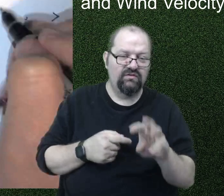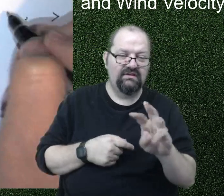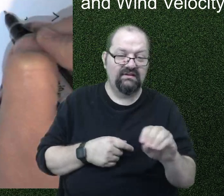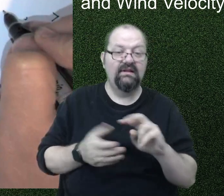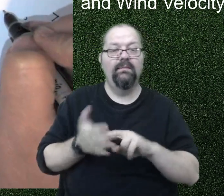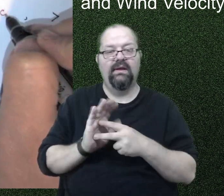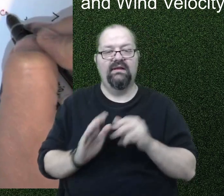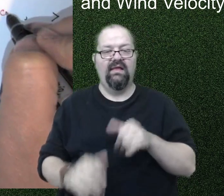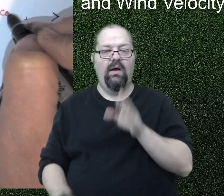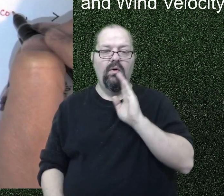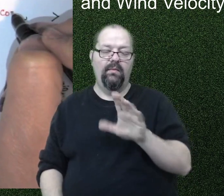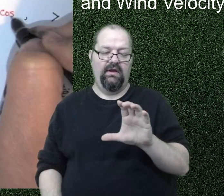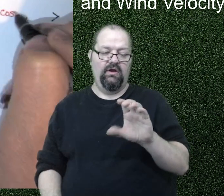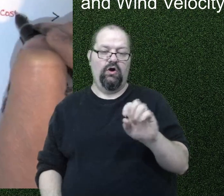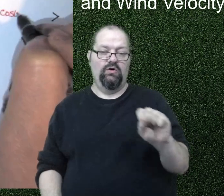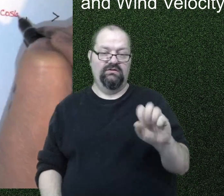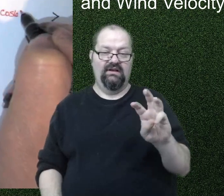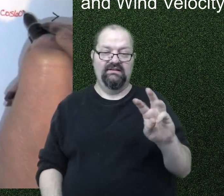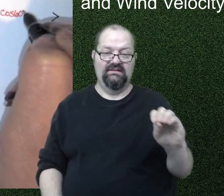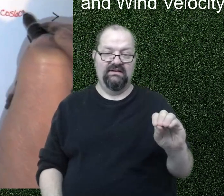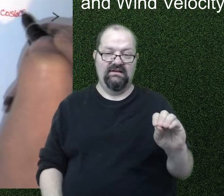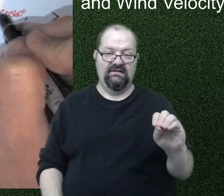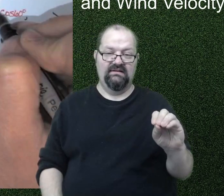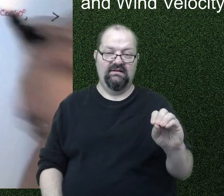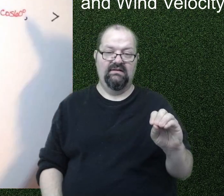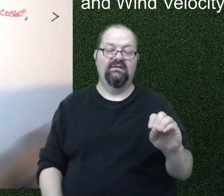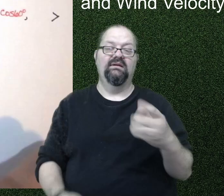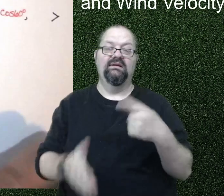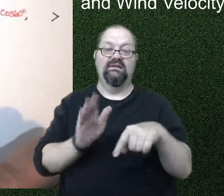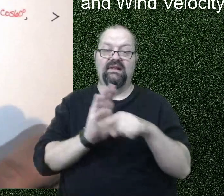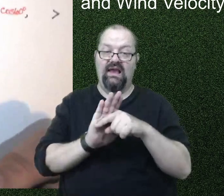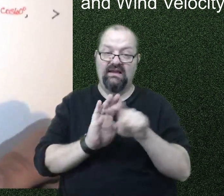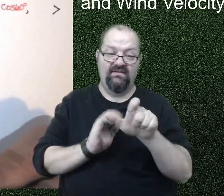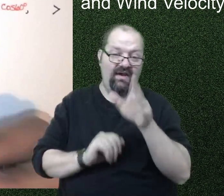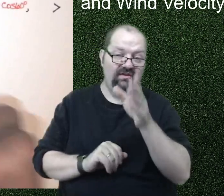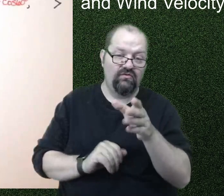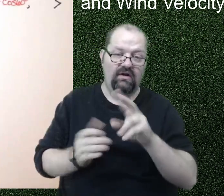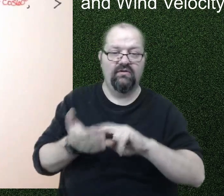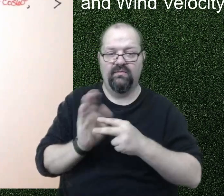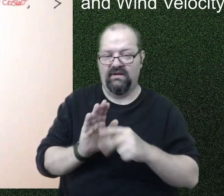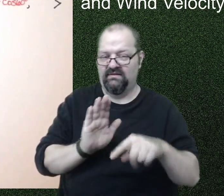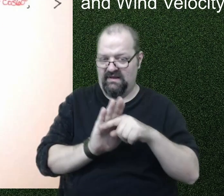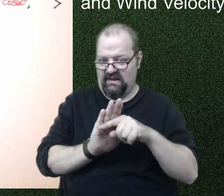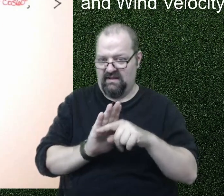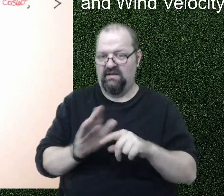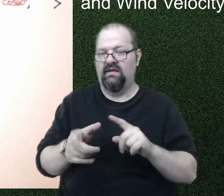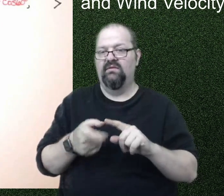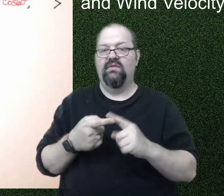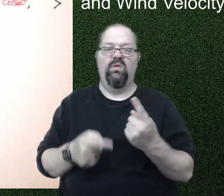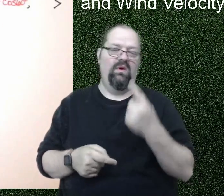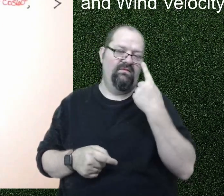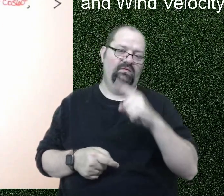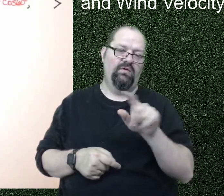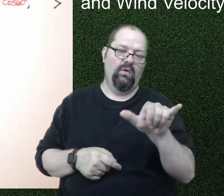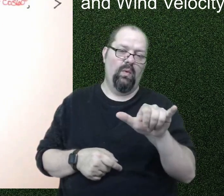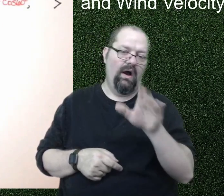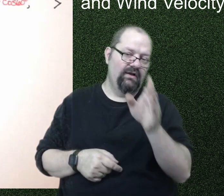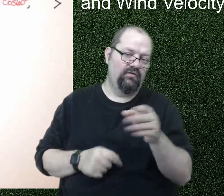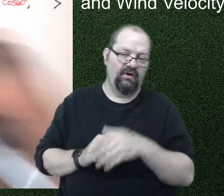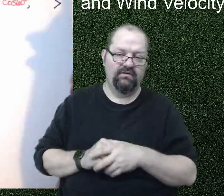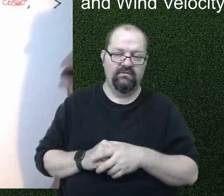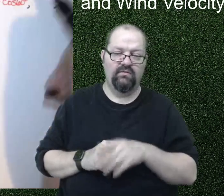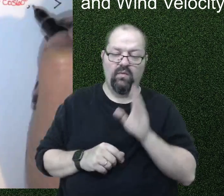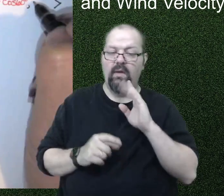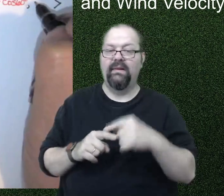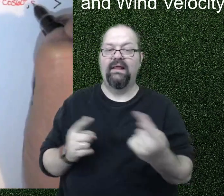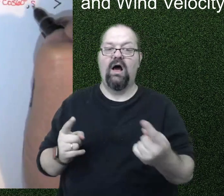60. But it's in the negative x direction, so it's negative. And then one in the y direction, it's opposite